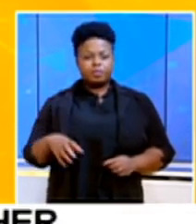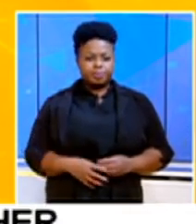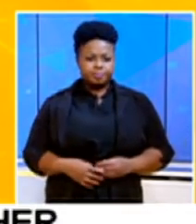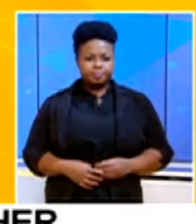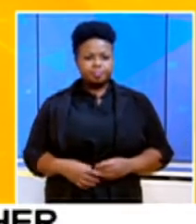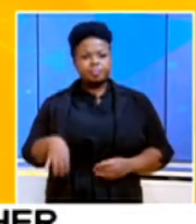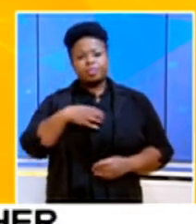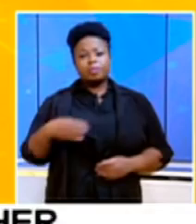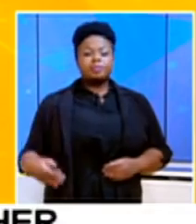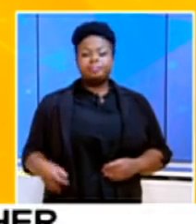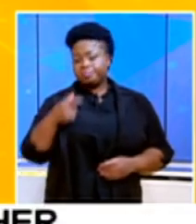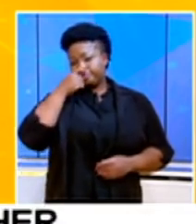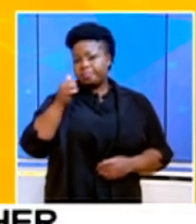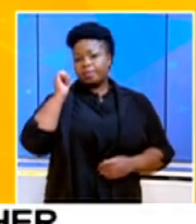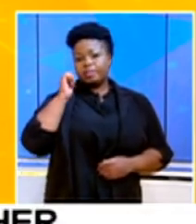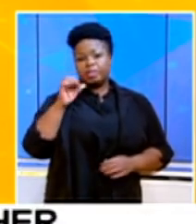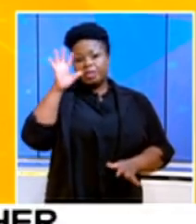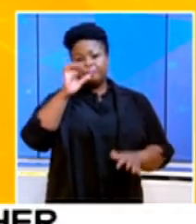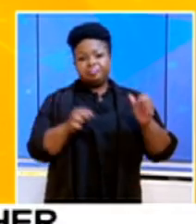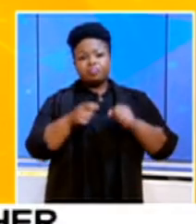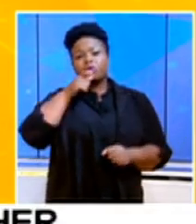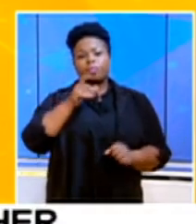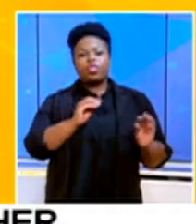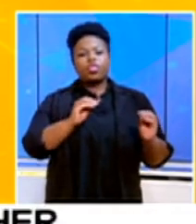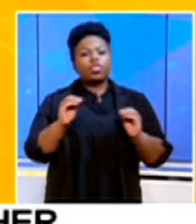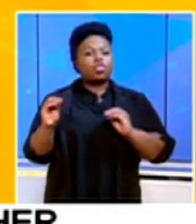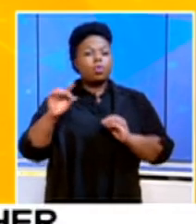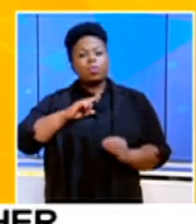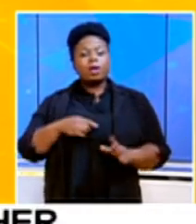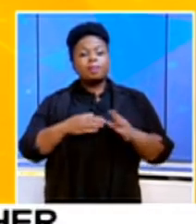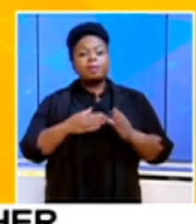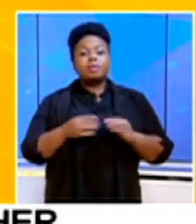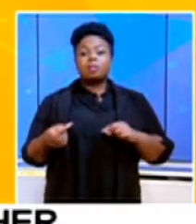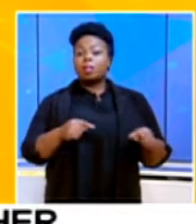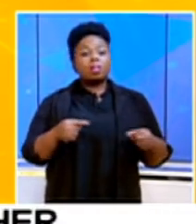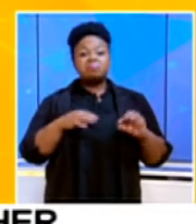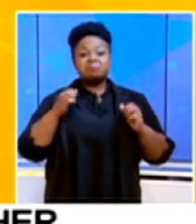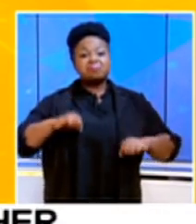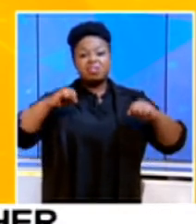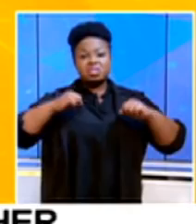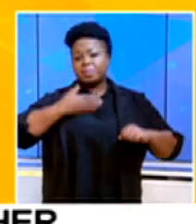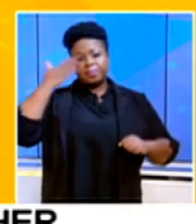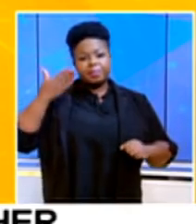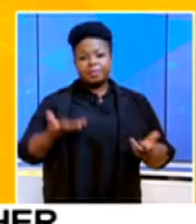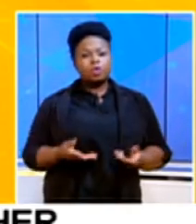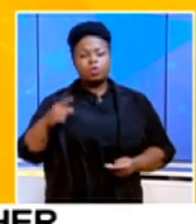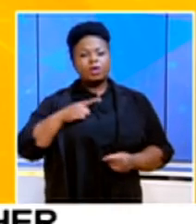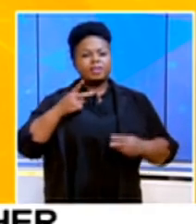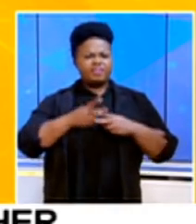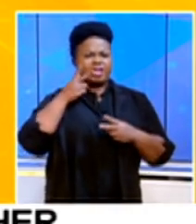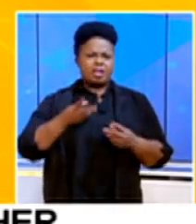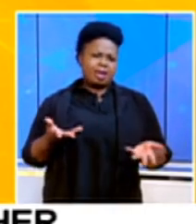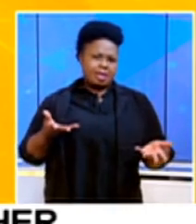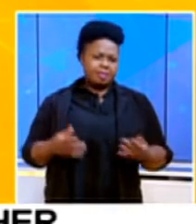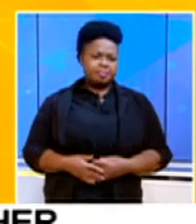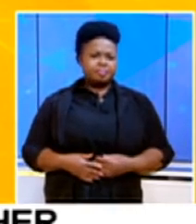State Province. President Cyril Ramaphosa's closing remarks were delayed when members would not agree or could not agree on the